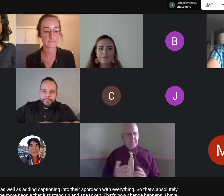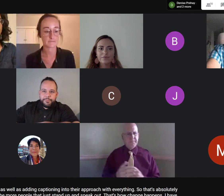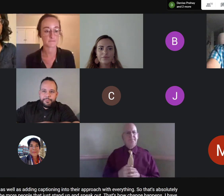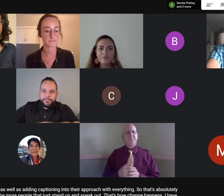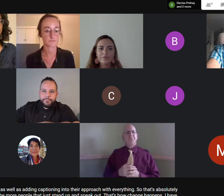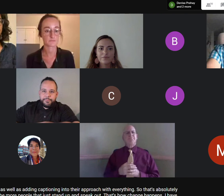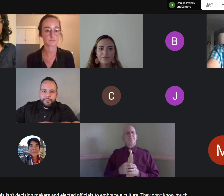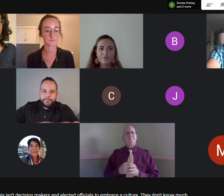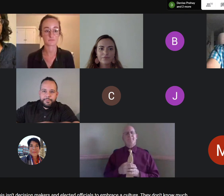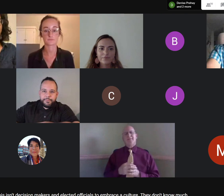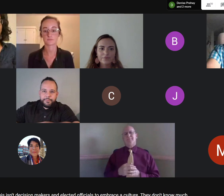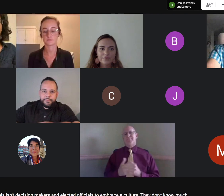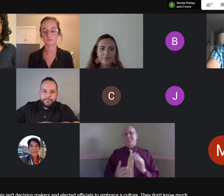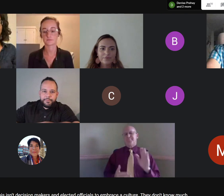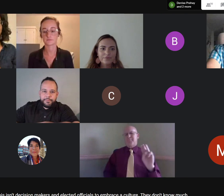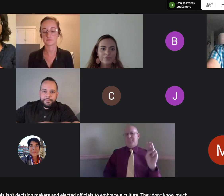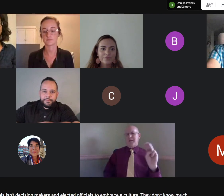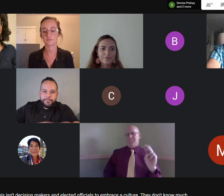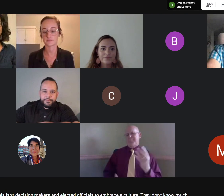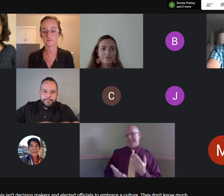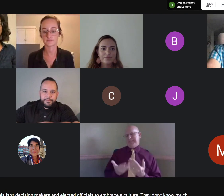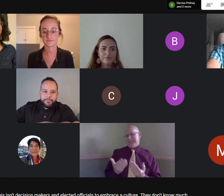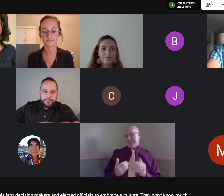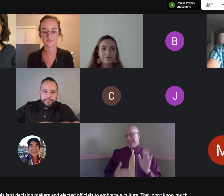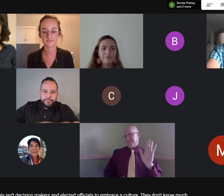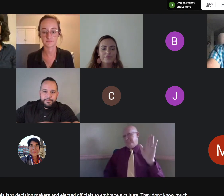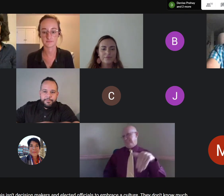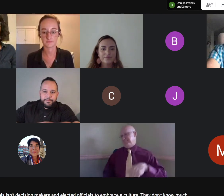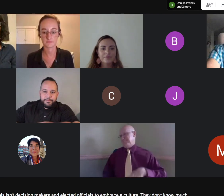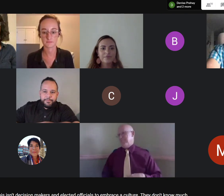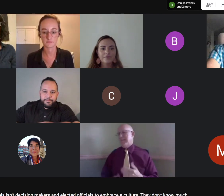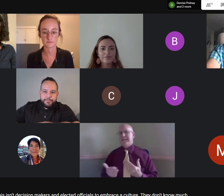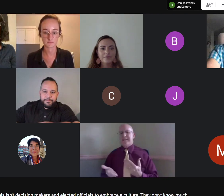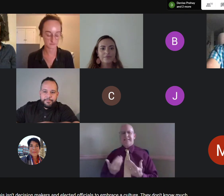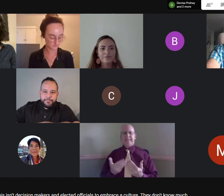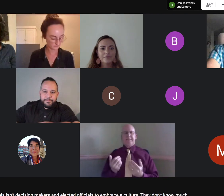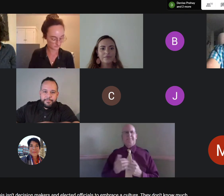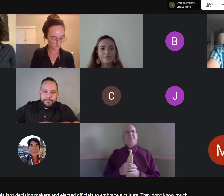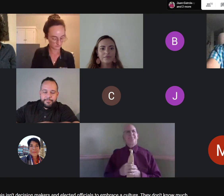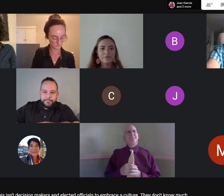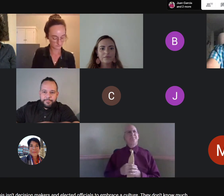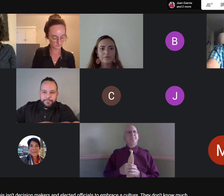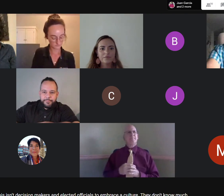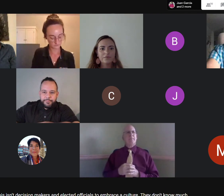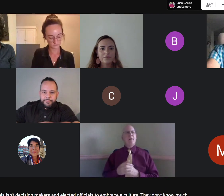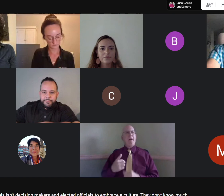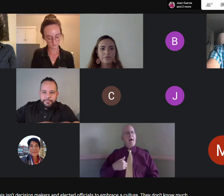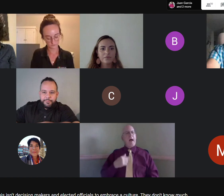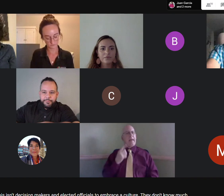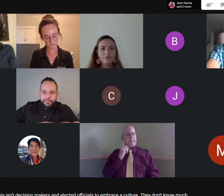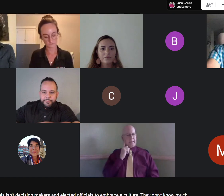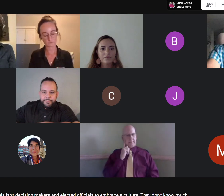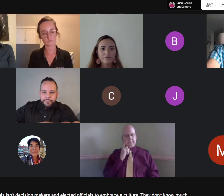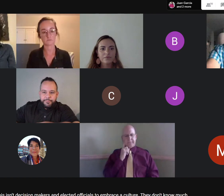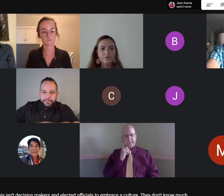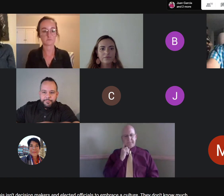This is easy. Make it easy. Make it easy. Like, I think